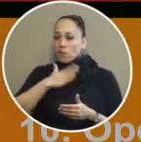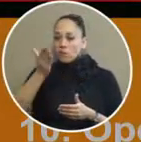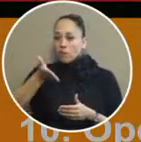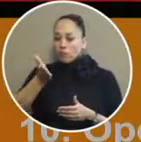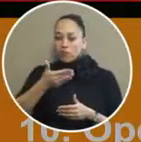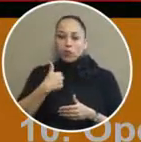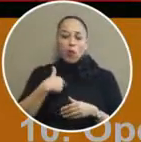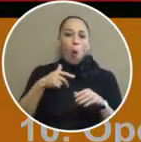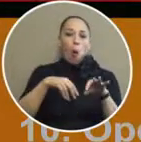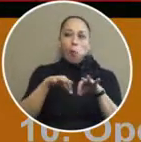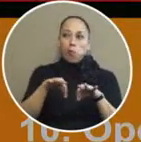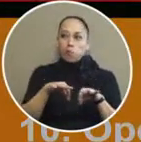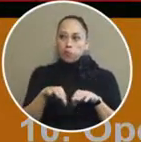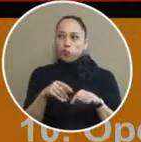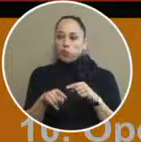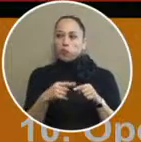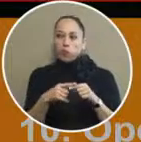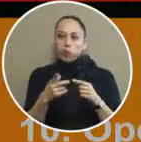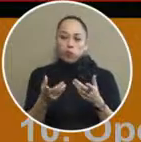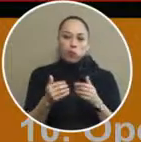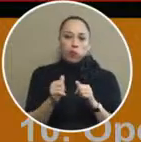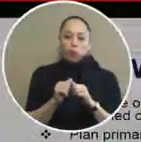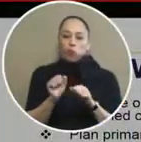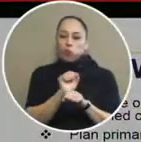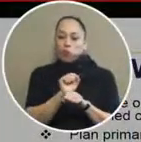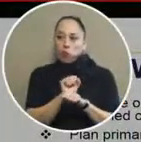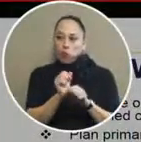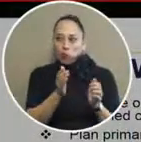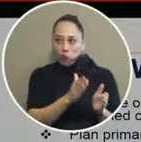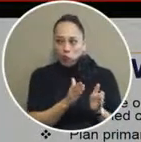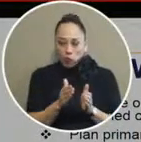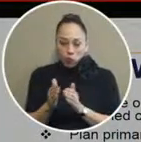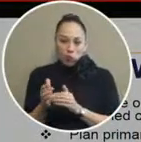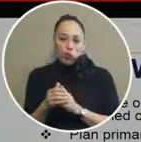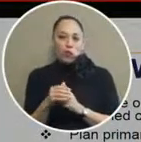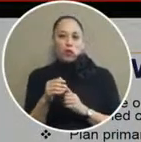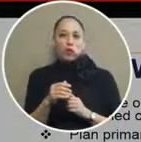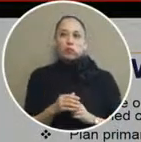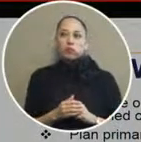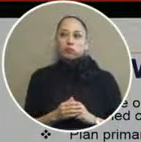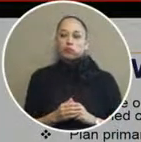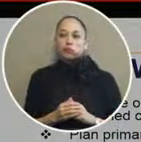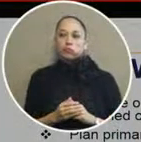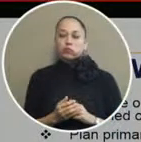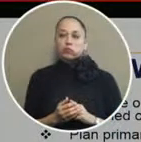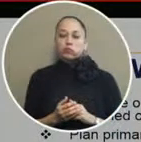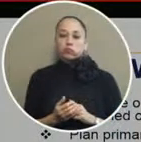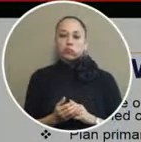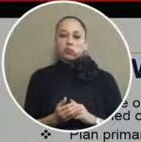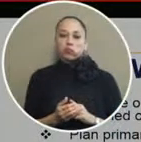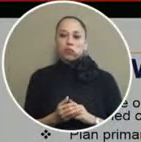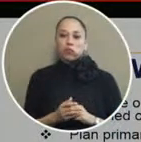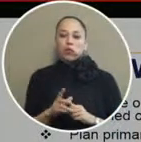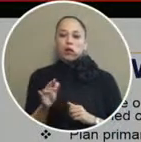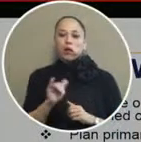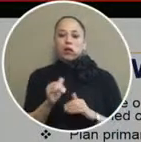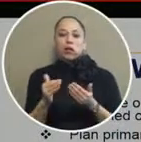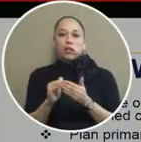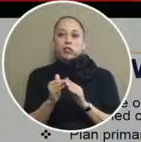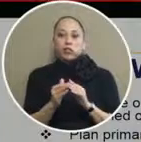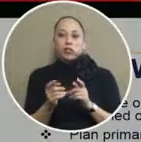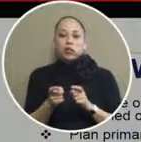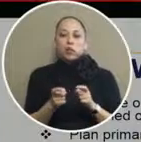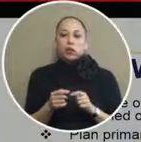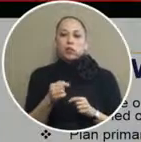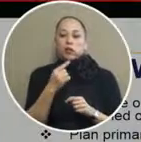going to cover our city government back to work planning efforts. If you could go to the next slide, please. As the city manager